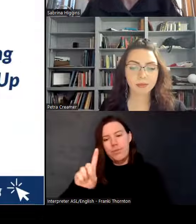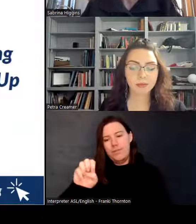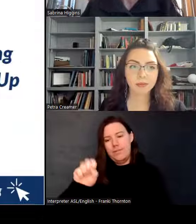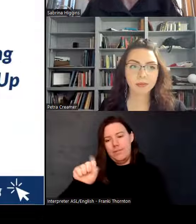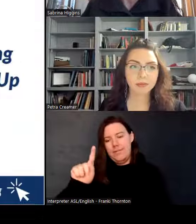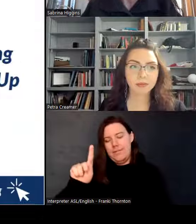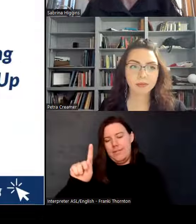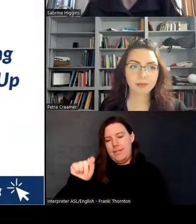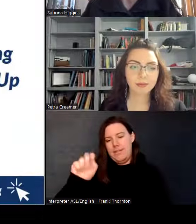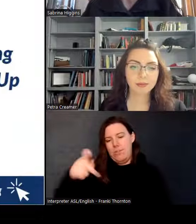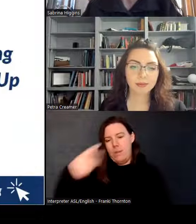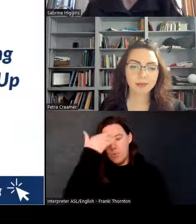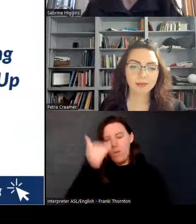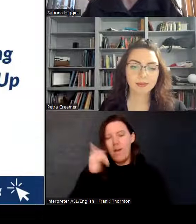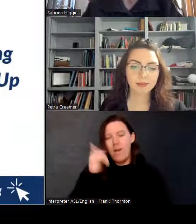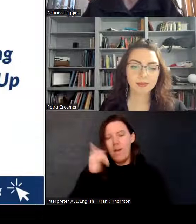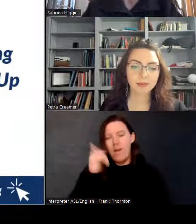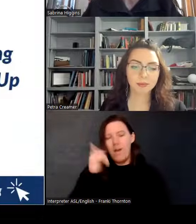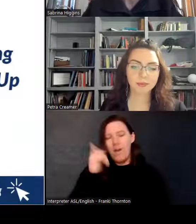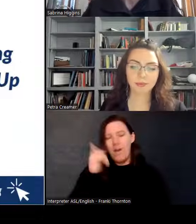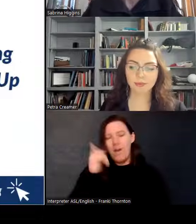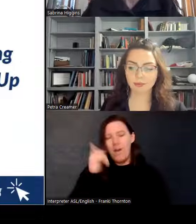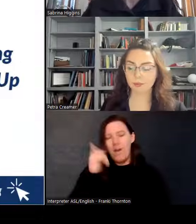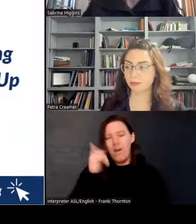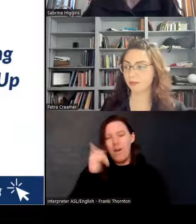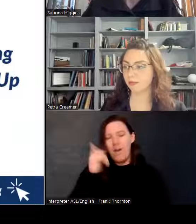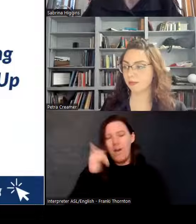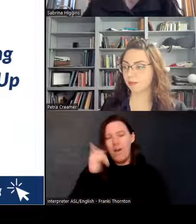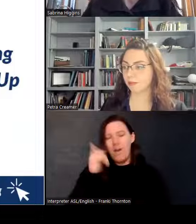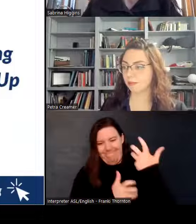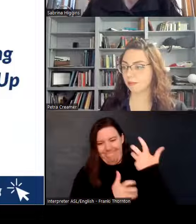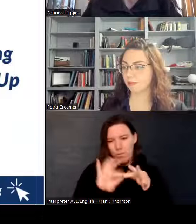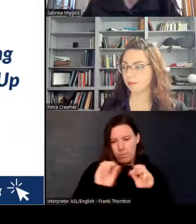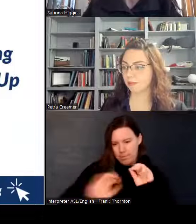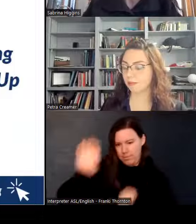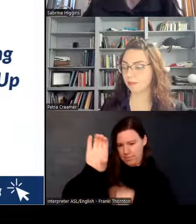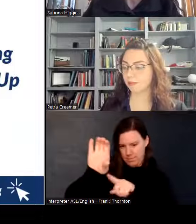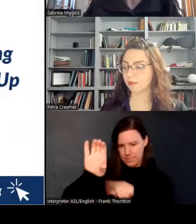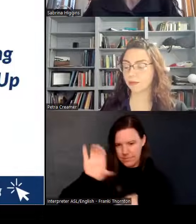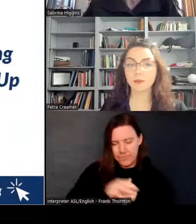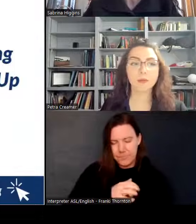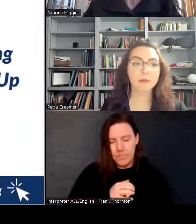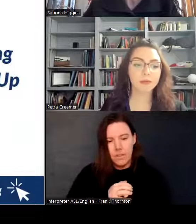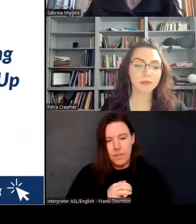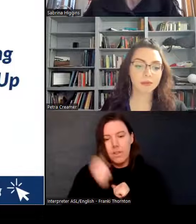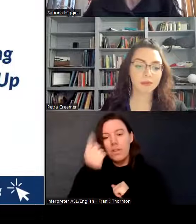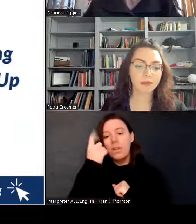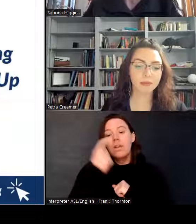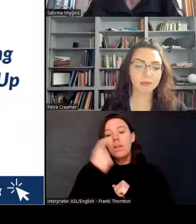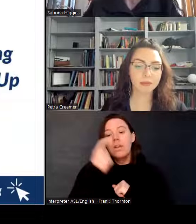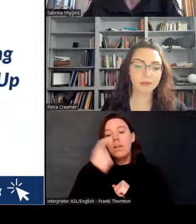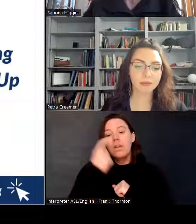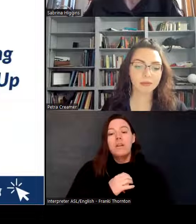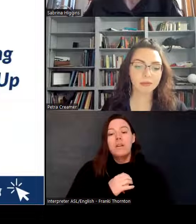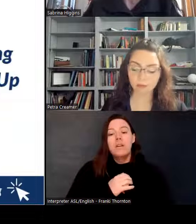Zoom. We will also enable auto captioning on Zoom for this lecture. Also, as this is a Zoom webinar, all questions for the speaker can be typed into the Q&A